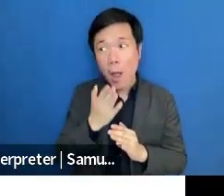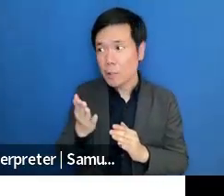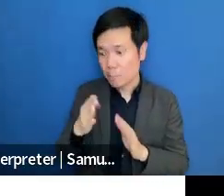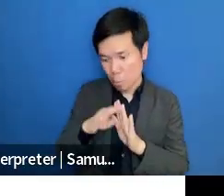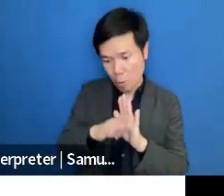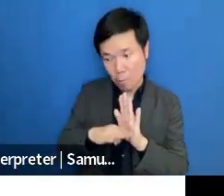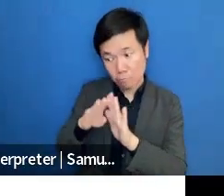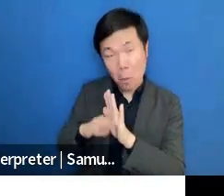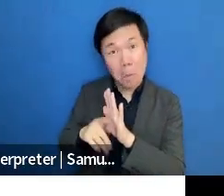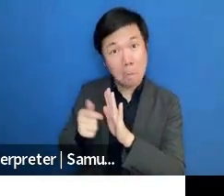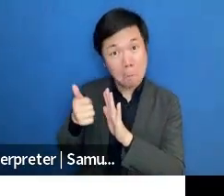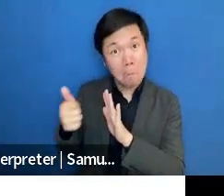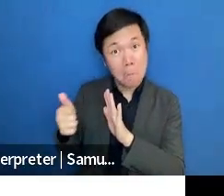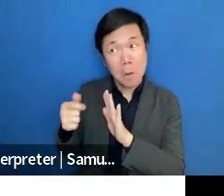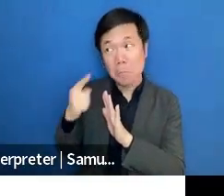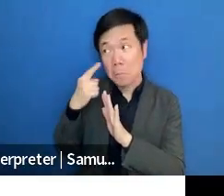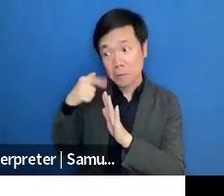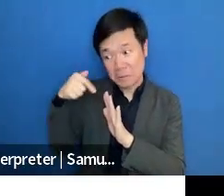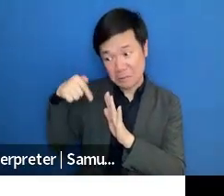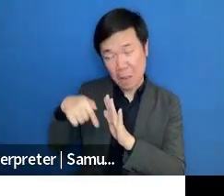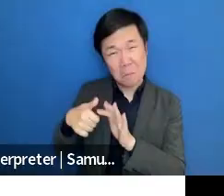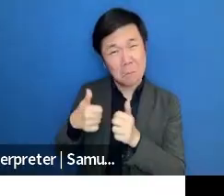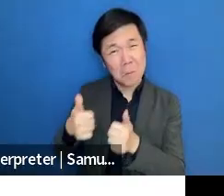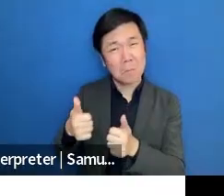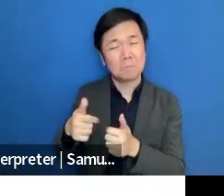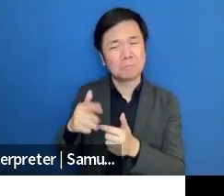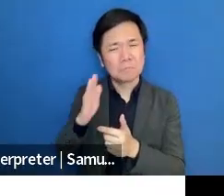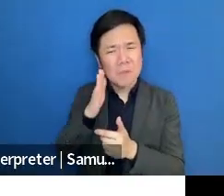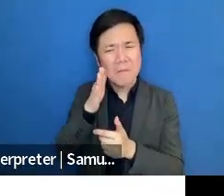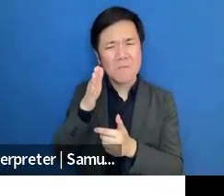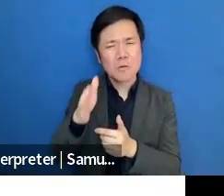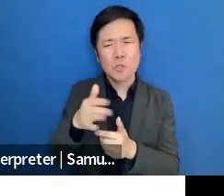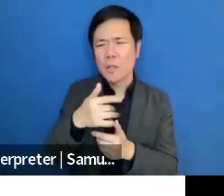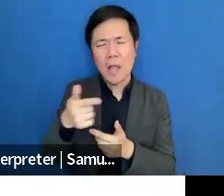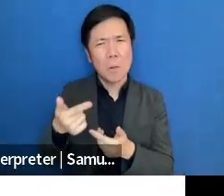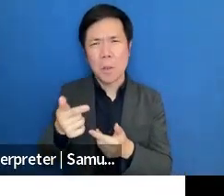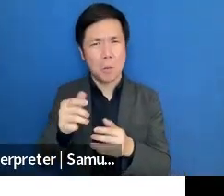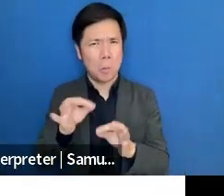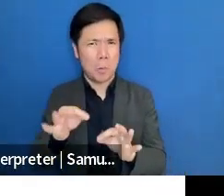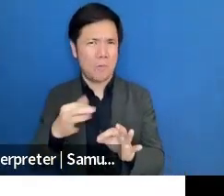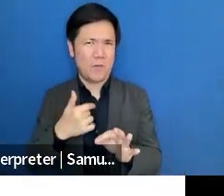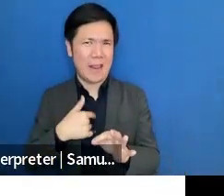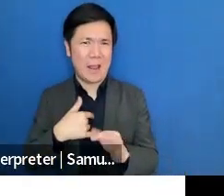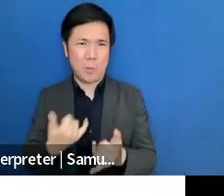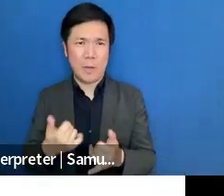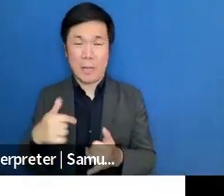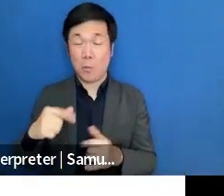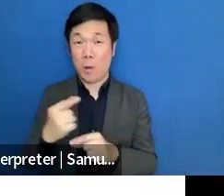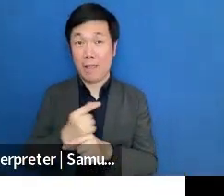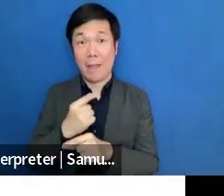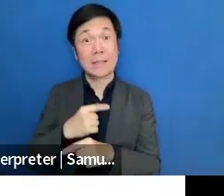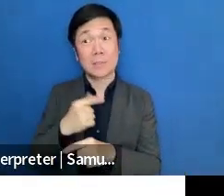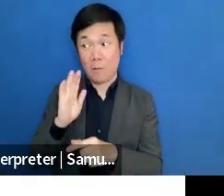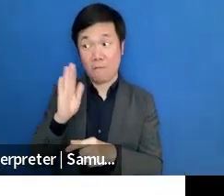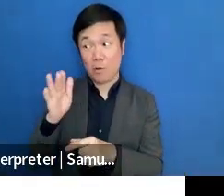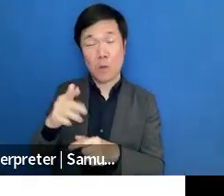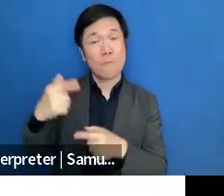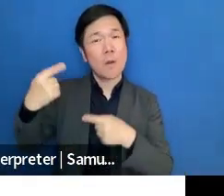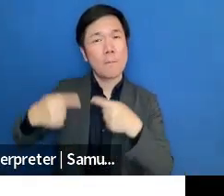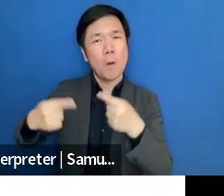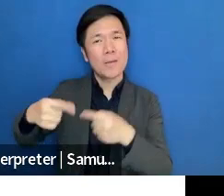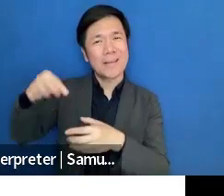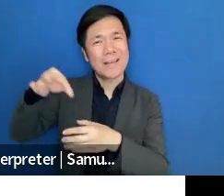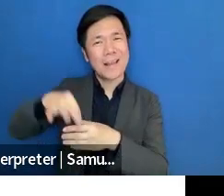programming, especially considering the current season where we are in elections. So in a way, we see that